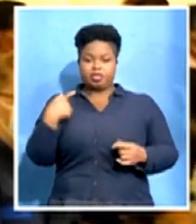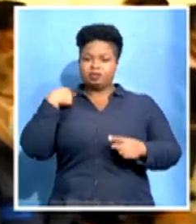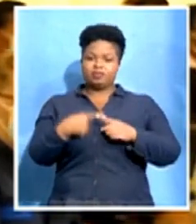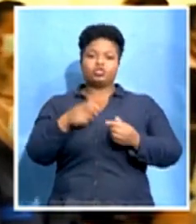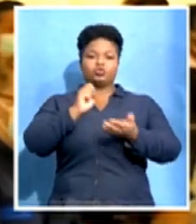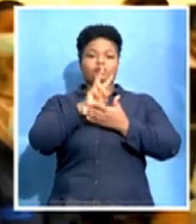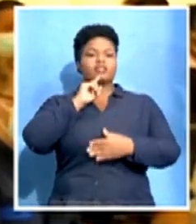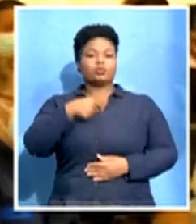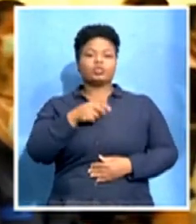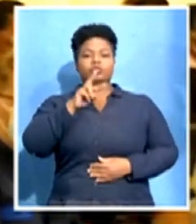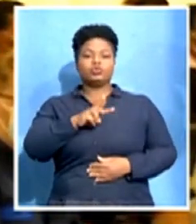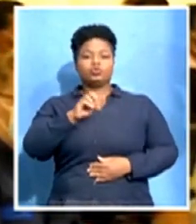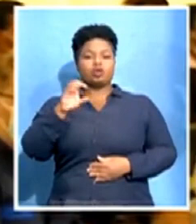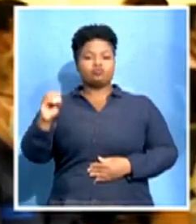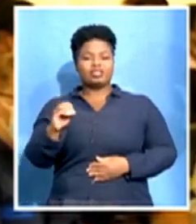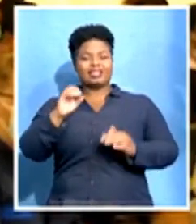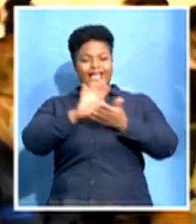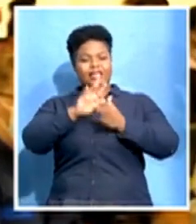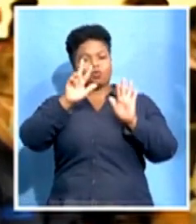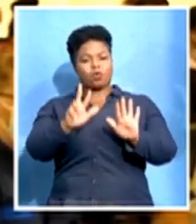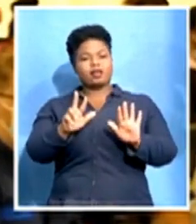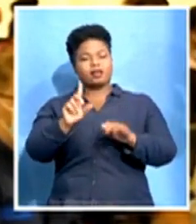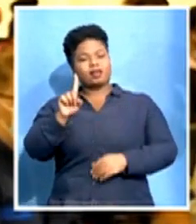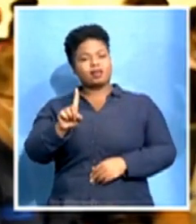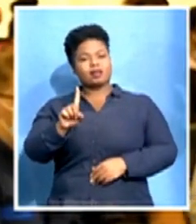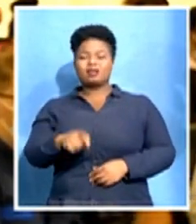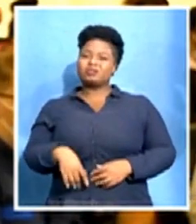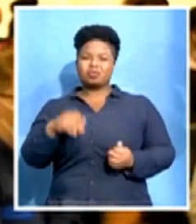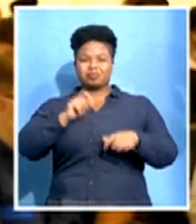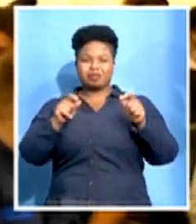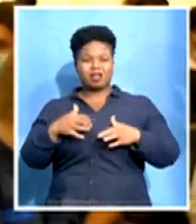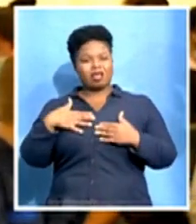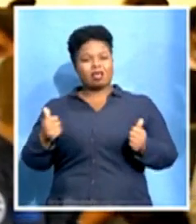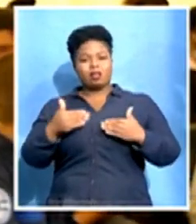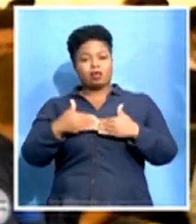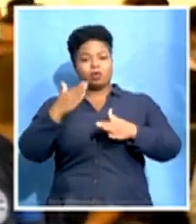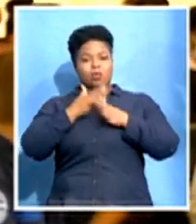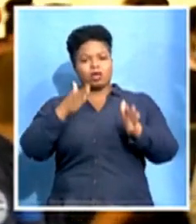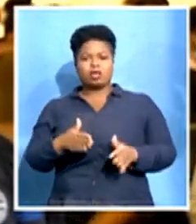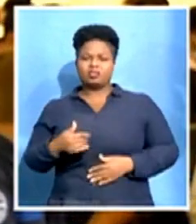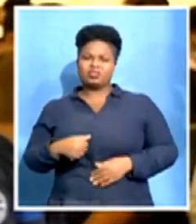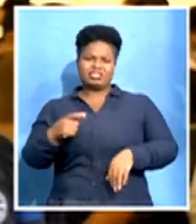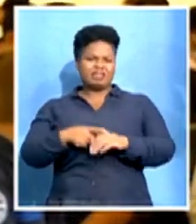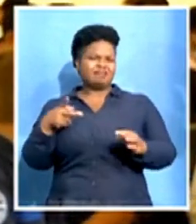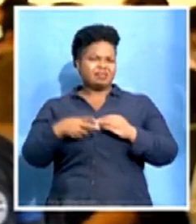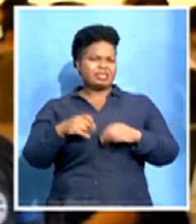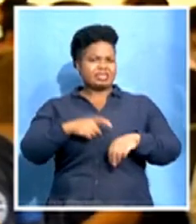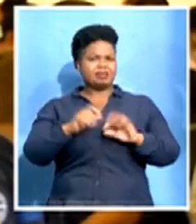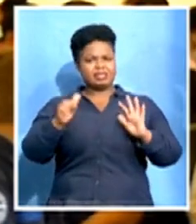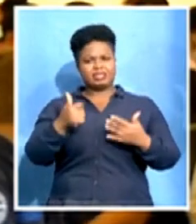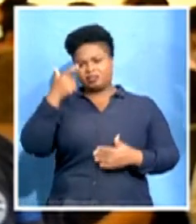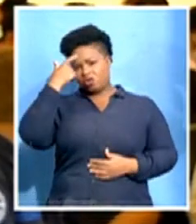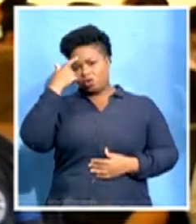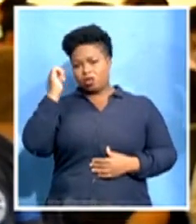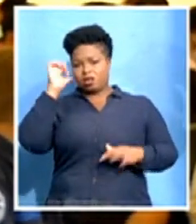12,281 healthcare workers have been vaccinated at the cut-off time, 6 p.m. last night. So the healthcare workers here